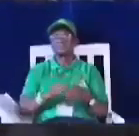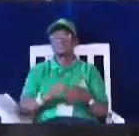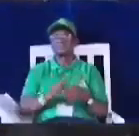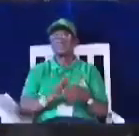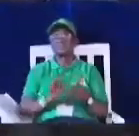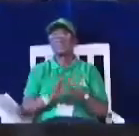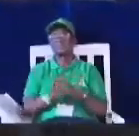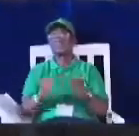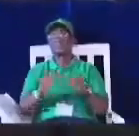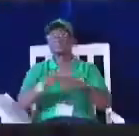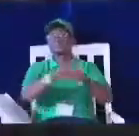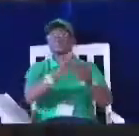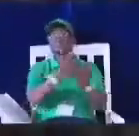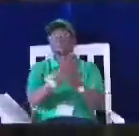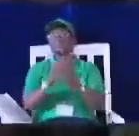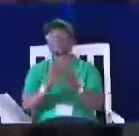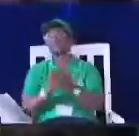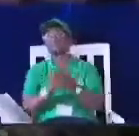Congratulations. God bless you.